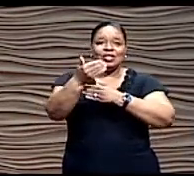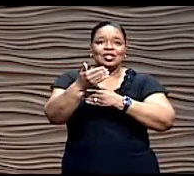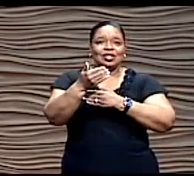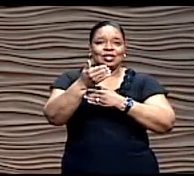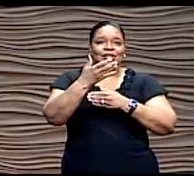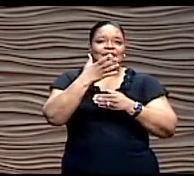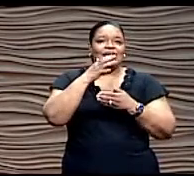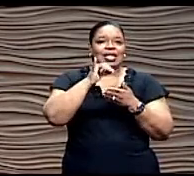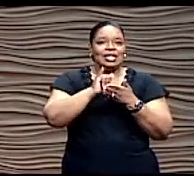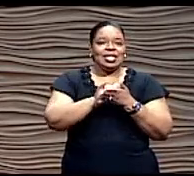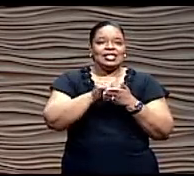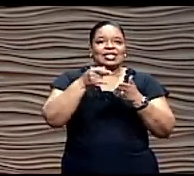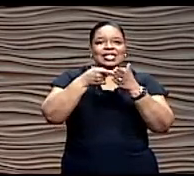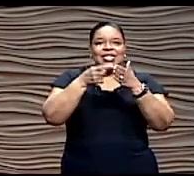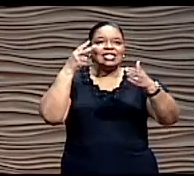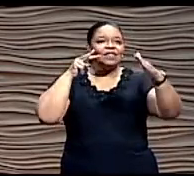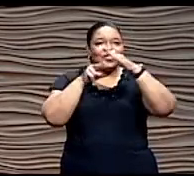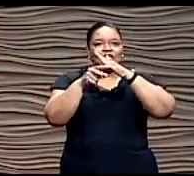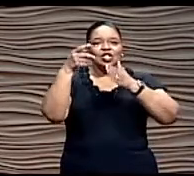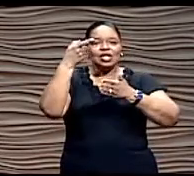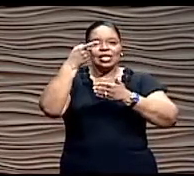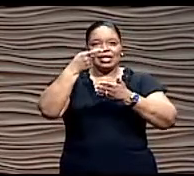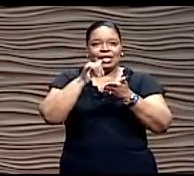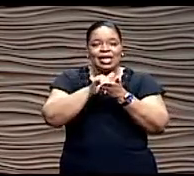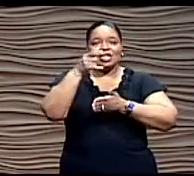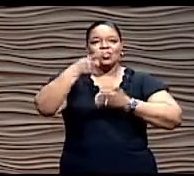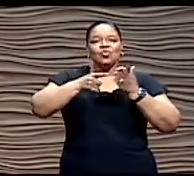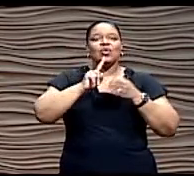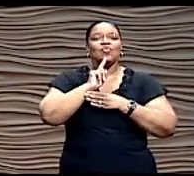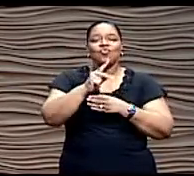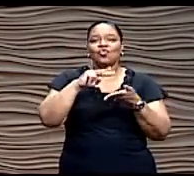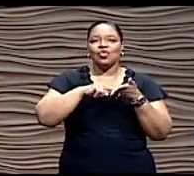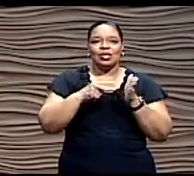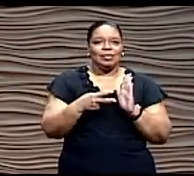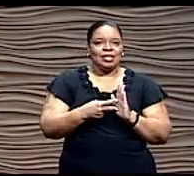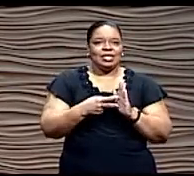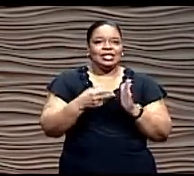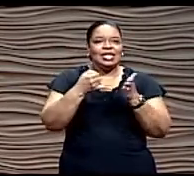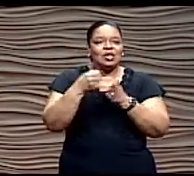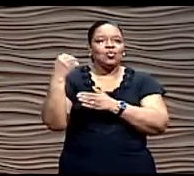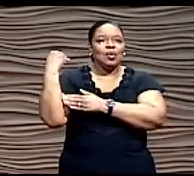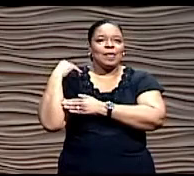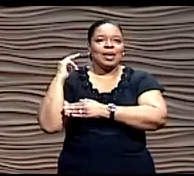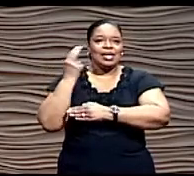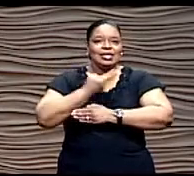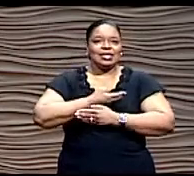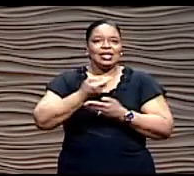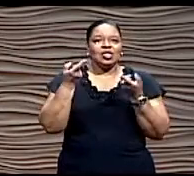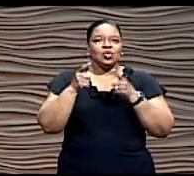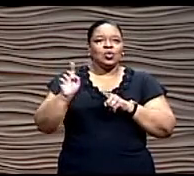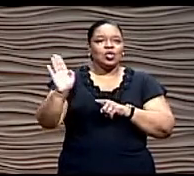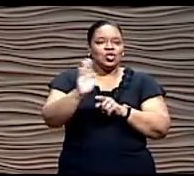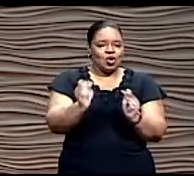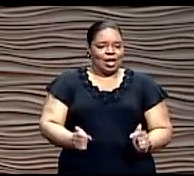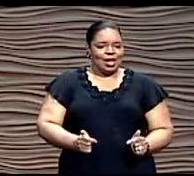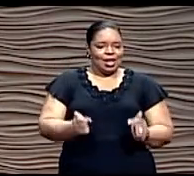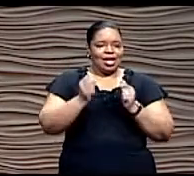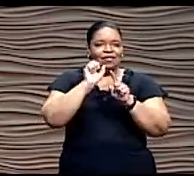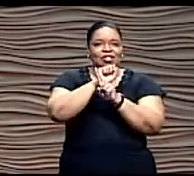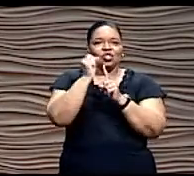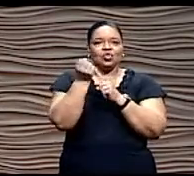That's what this vision actually reminds us of, is that when your life situations